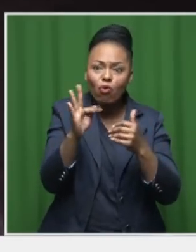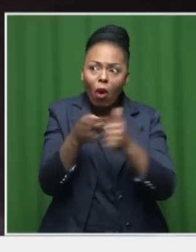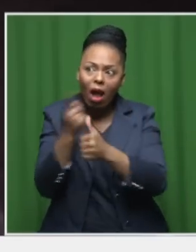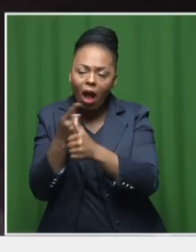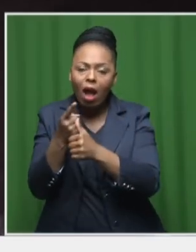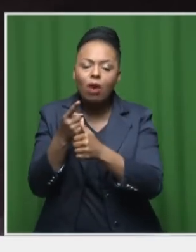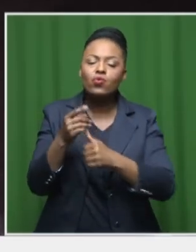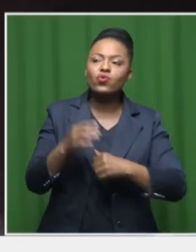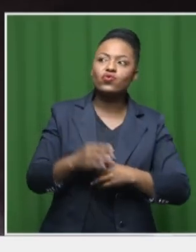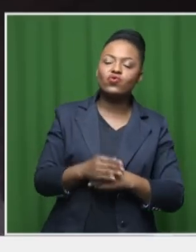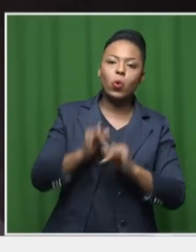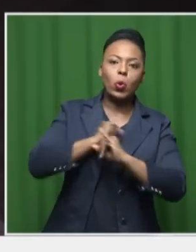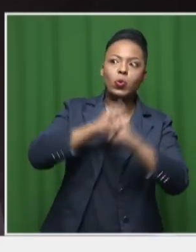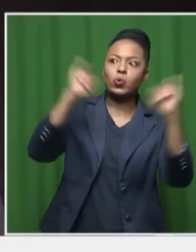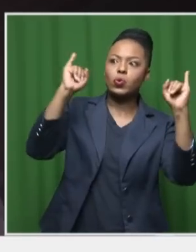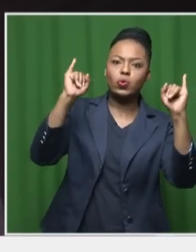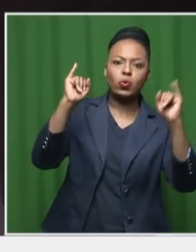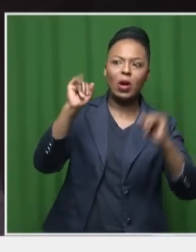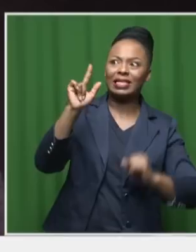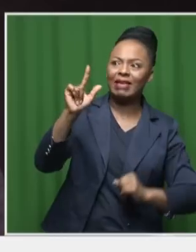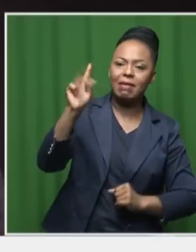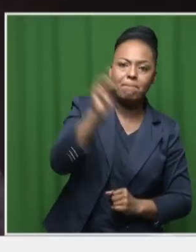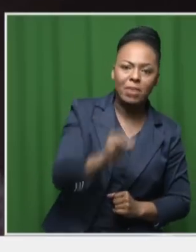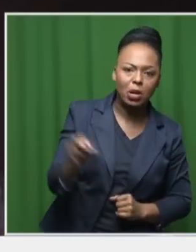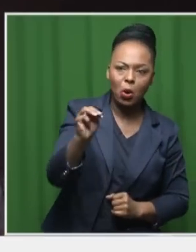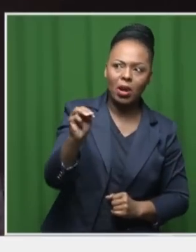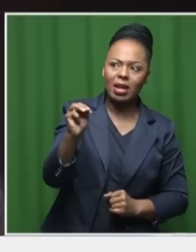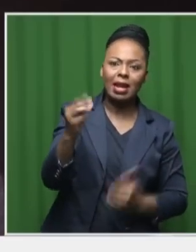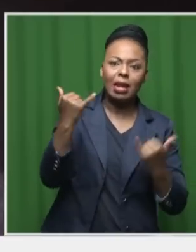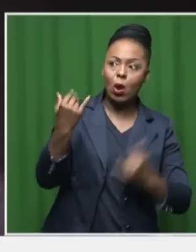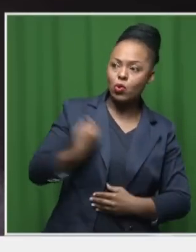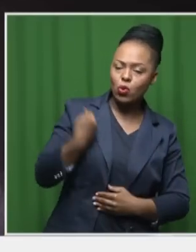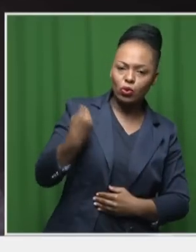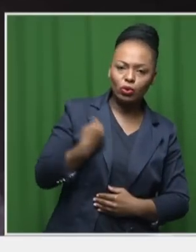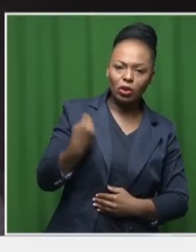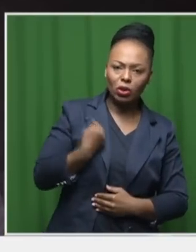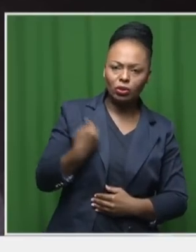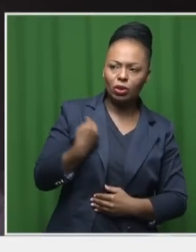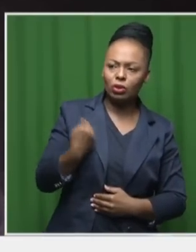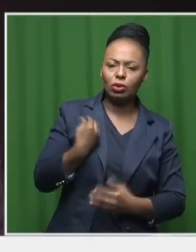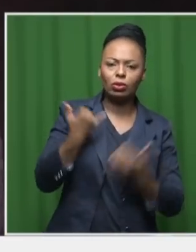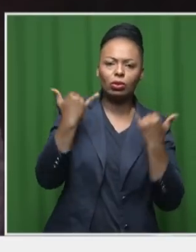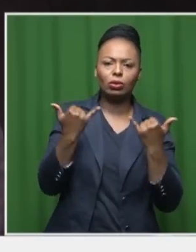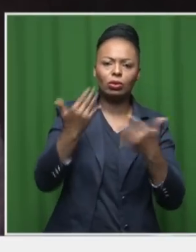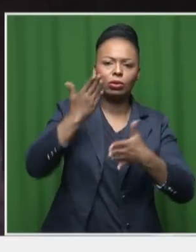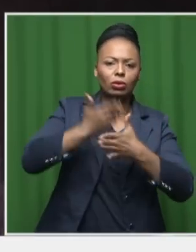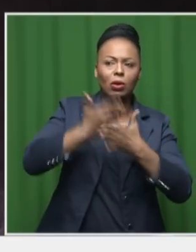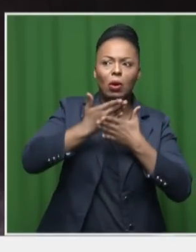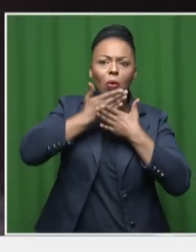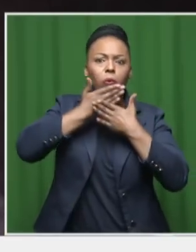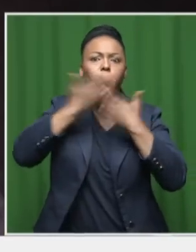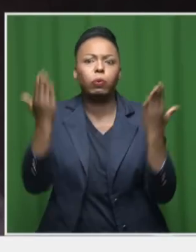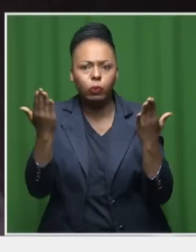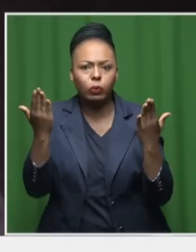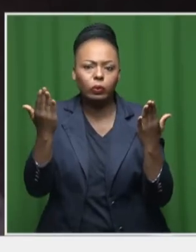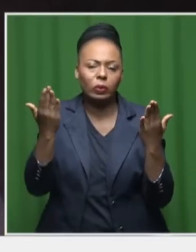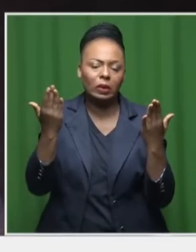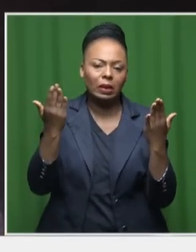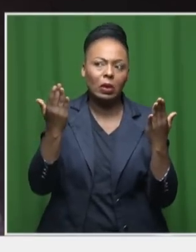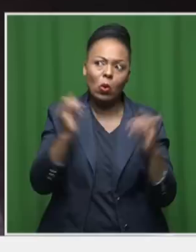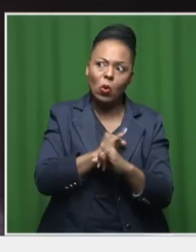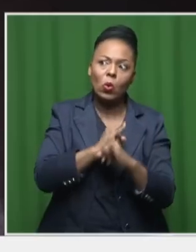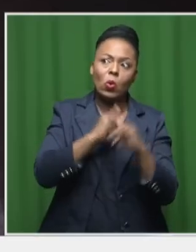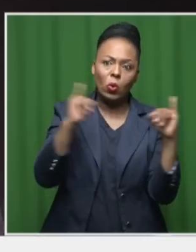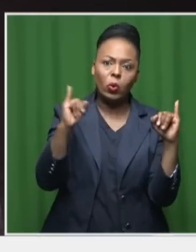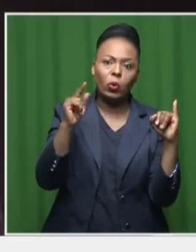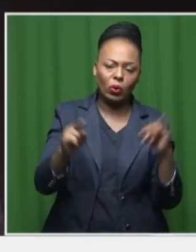2 million to about 7 million today, that the youth in absolute numbers have increased, while